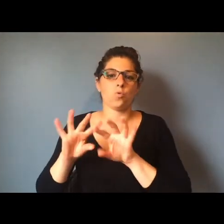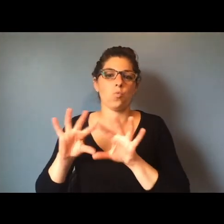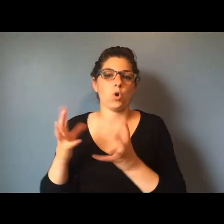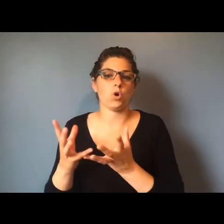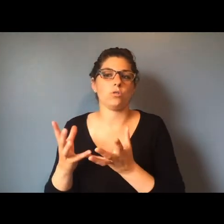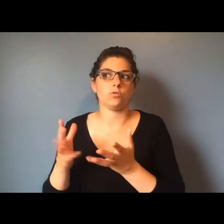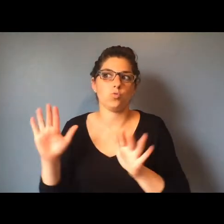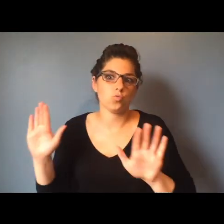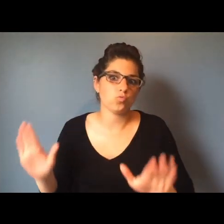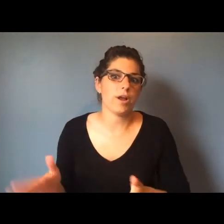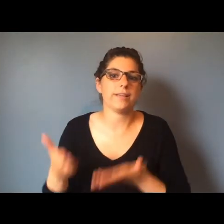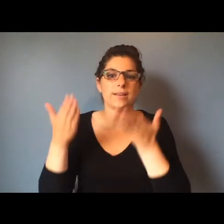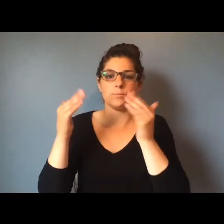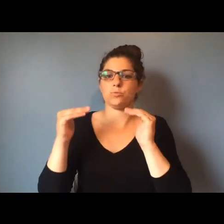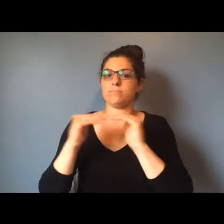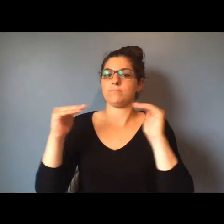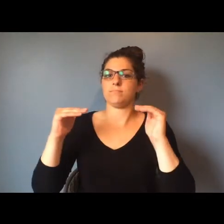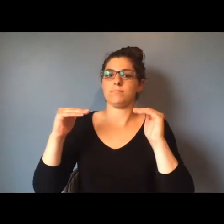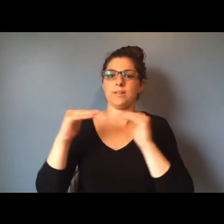level.